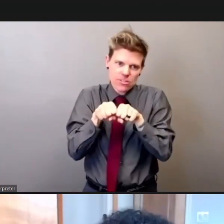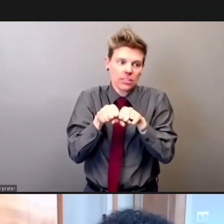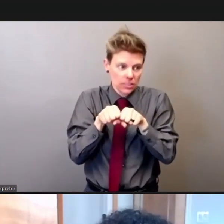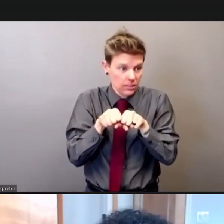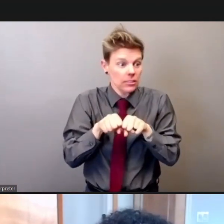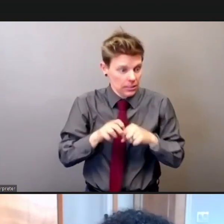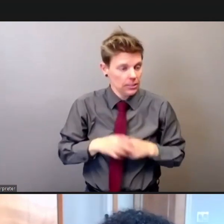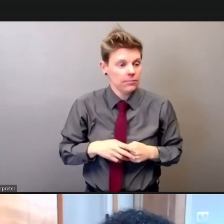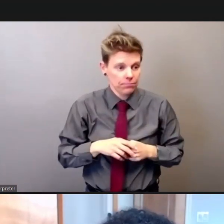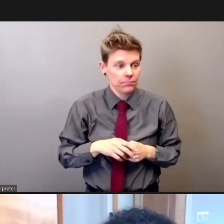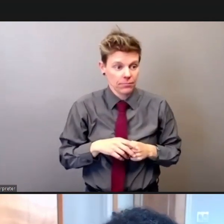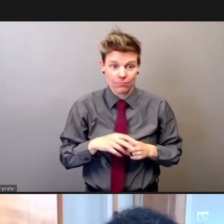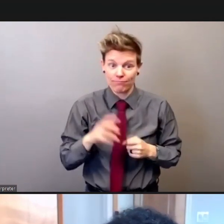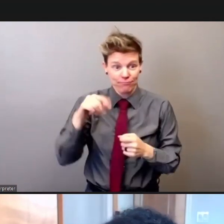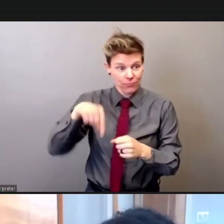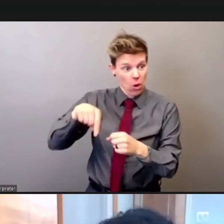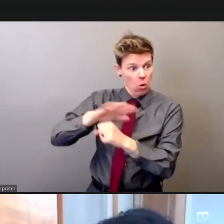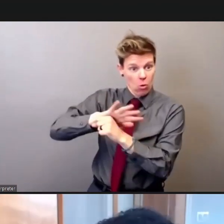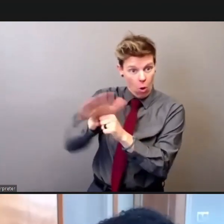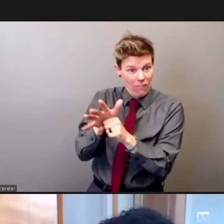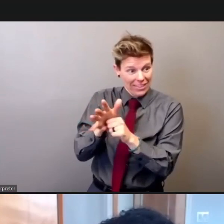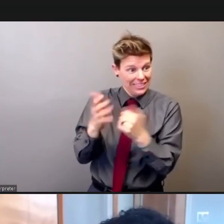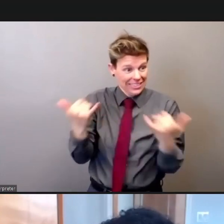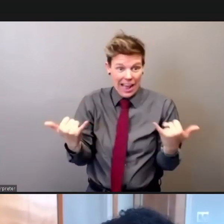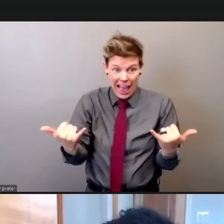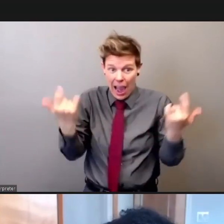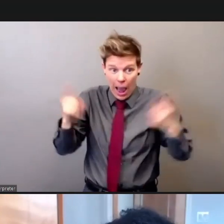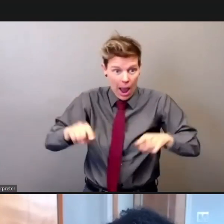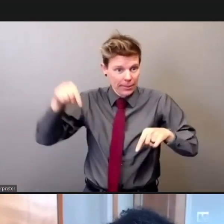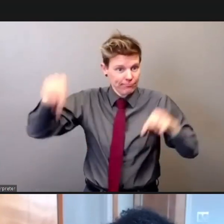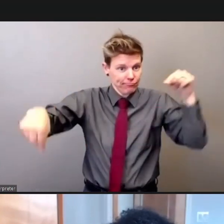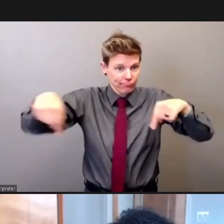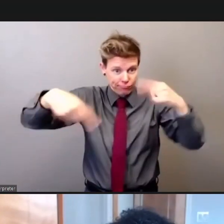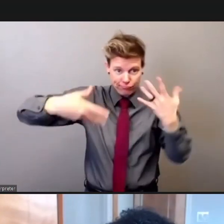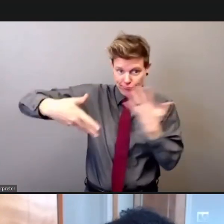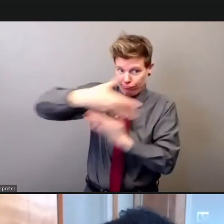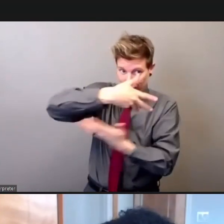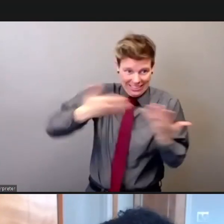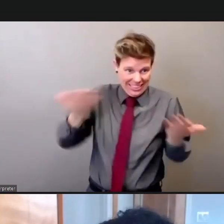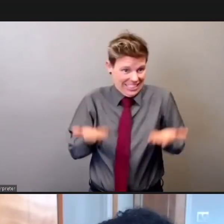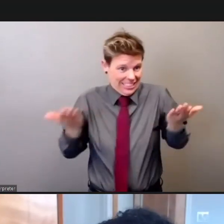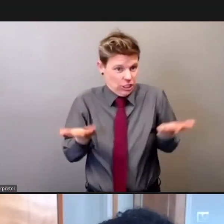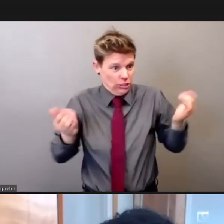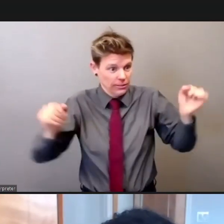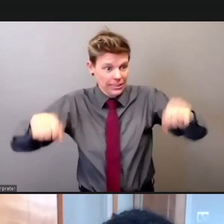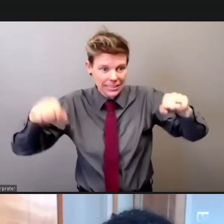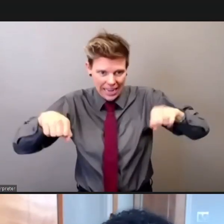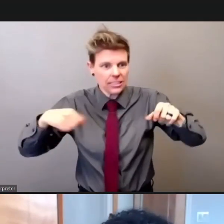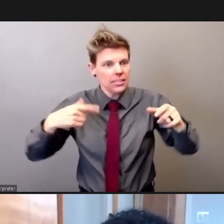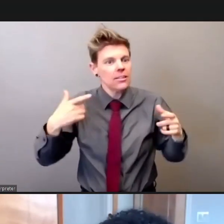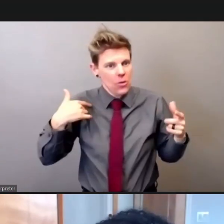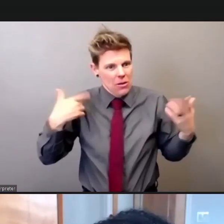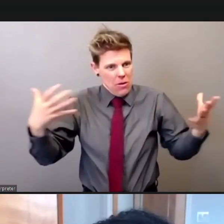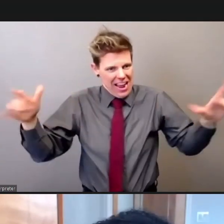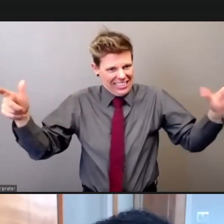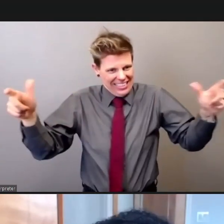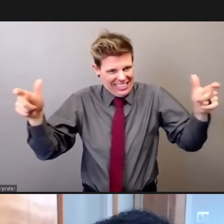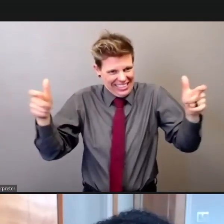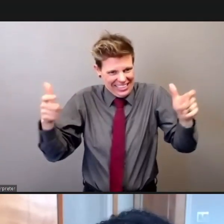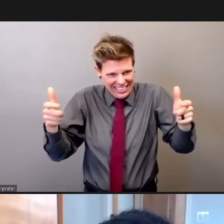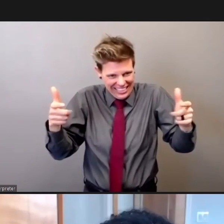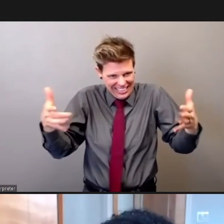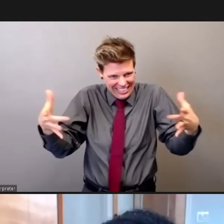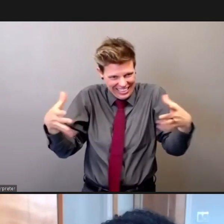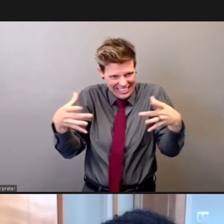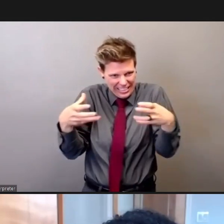exists, it's out there, but they have completely destroyed its ability to spread. We can